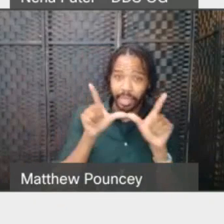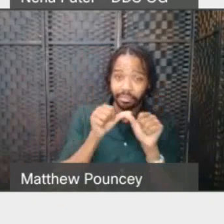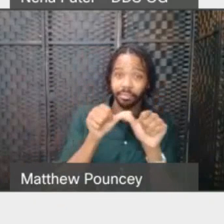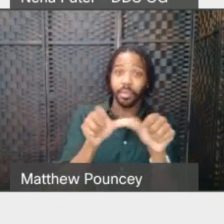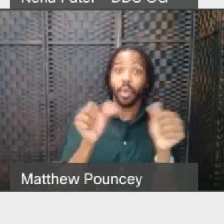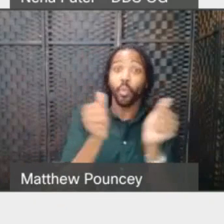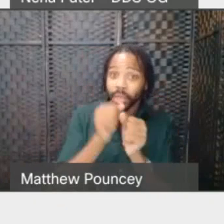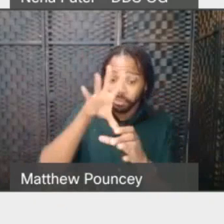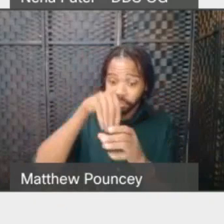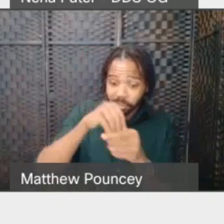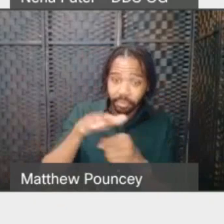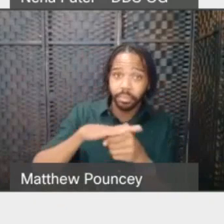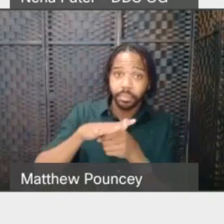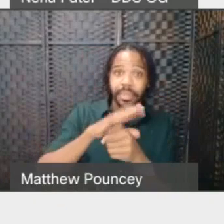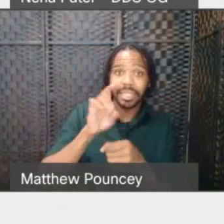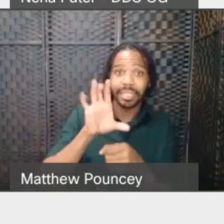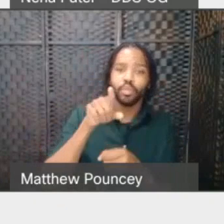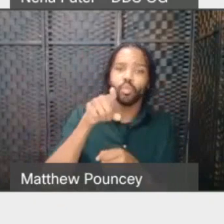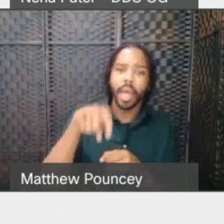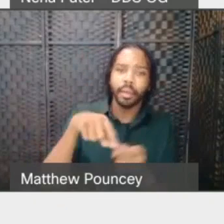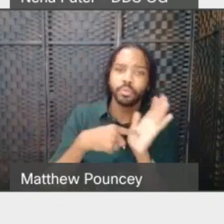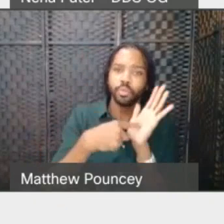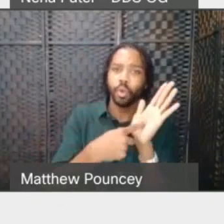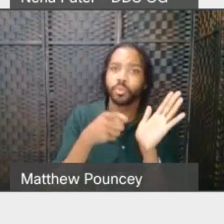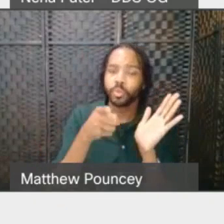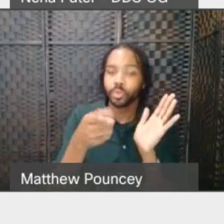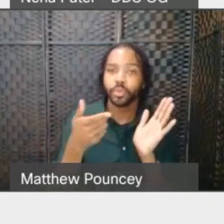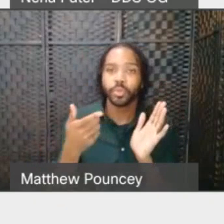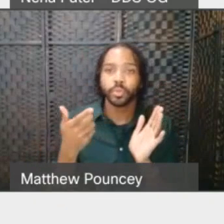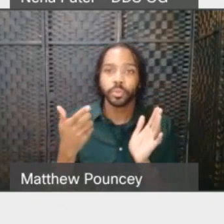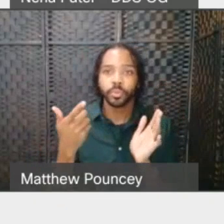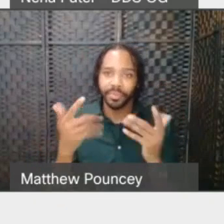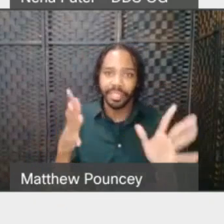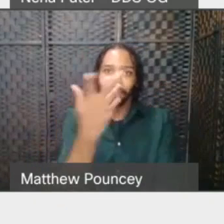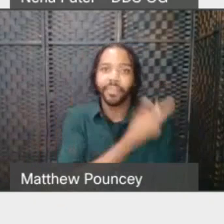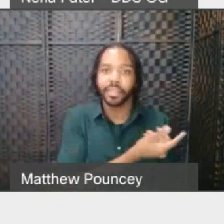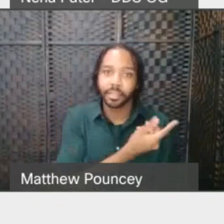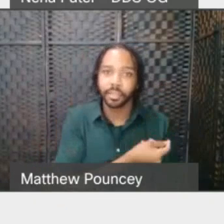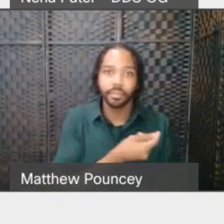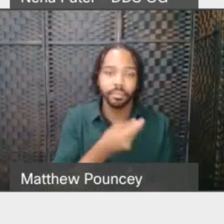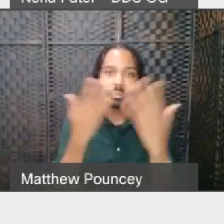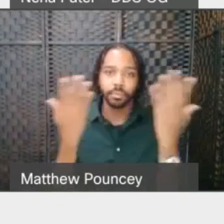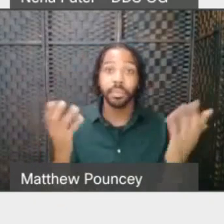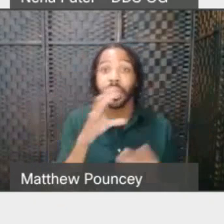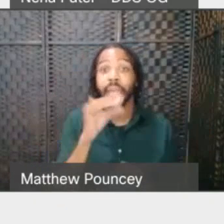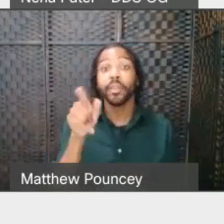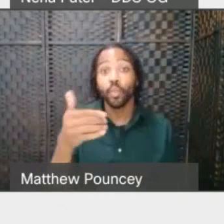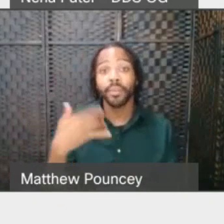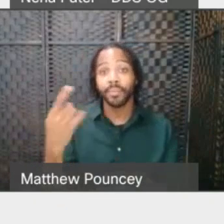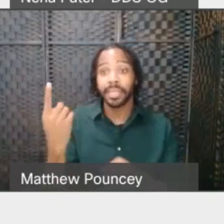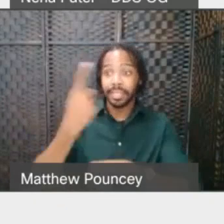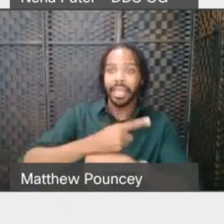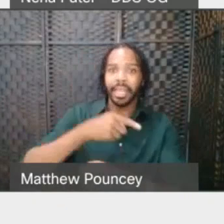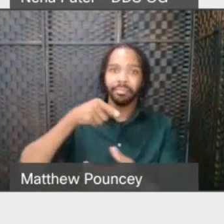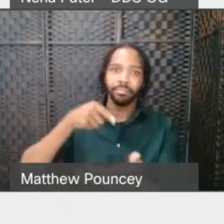of Columbia, you have to demonstrate that you have been vaccinated. And there's a date by which you must be fully